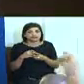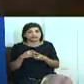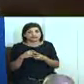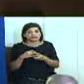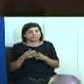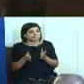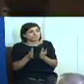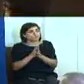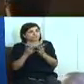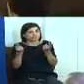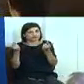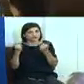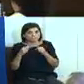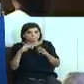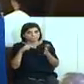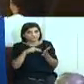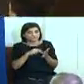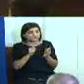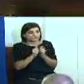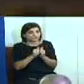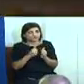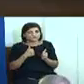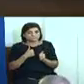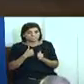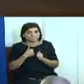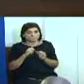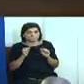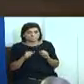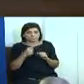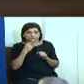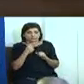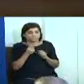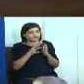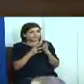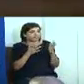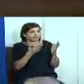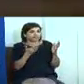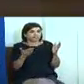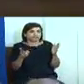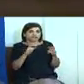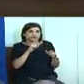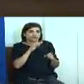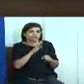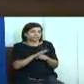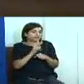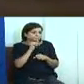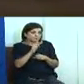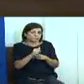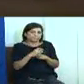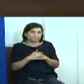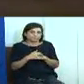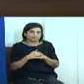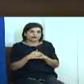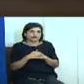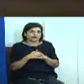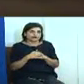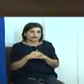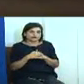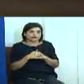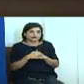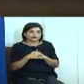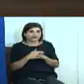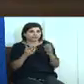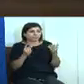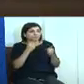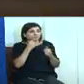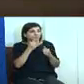I asked them to come and stand with me, and I can say a whole lot of things, and I promise I'm not. So I want to